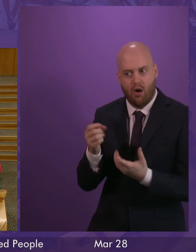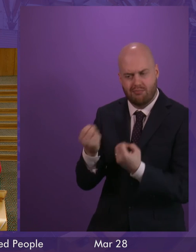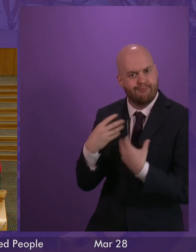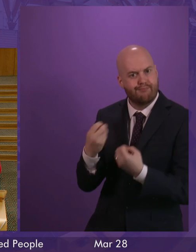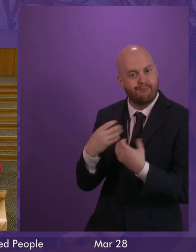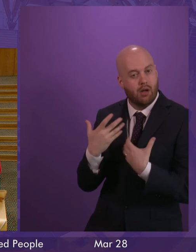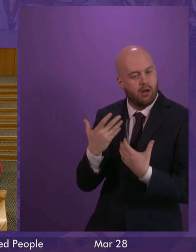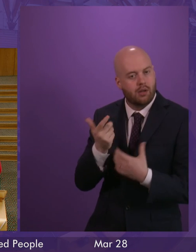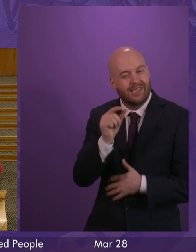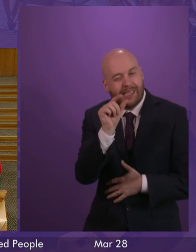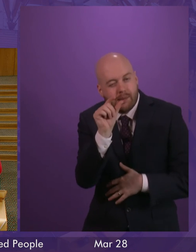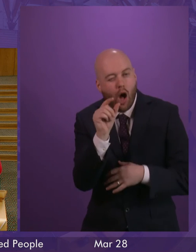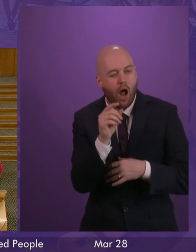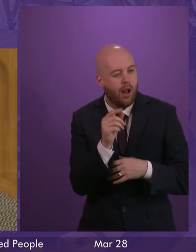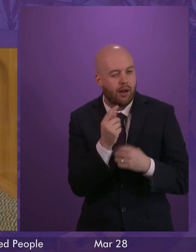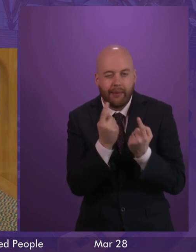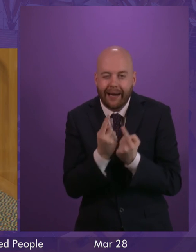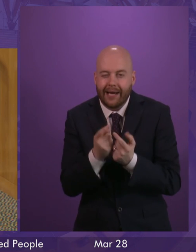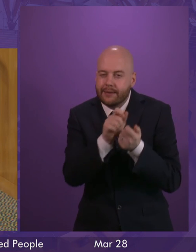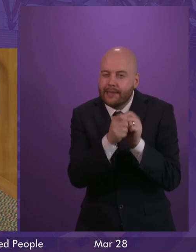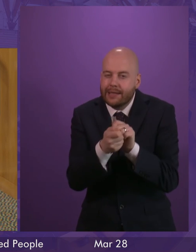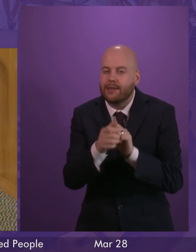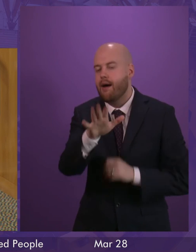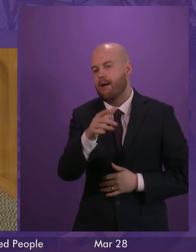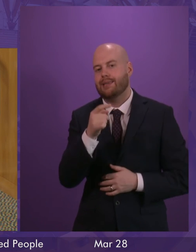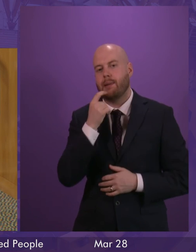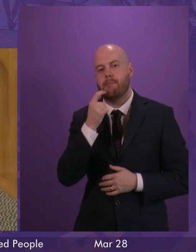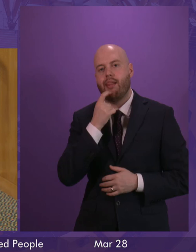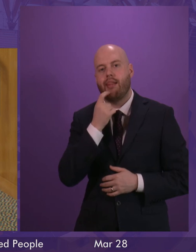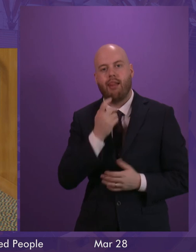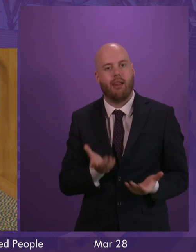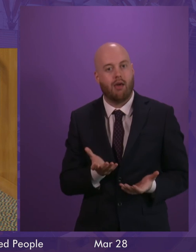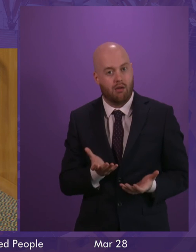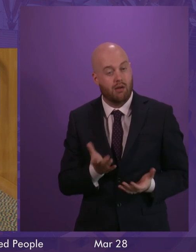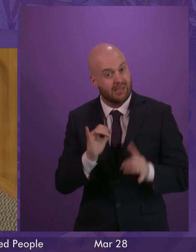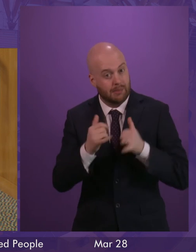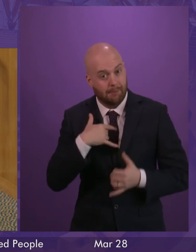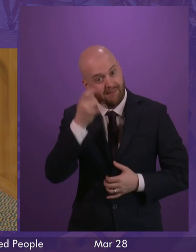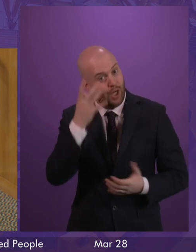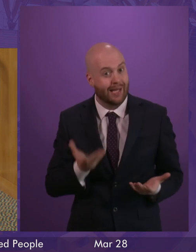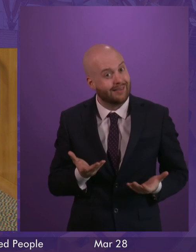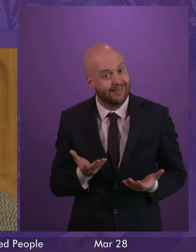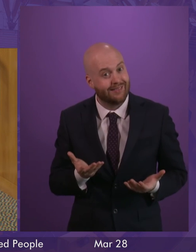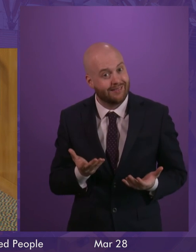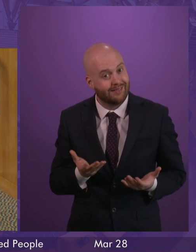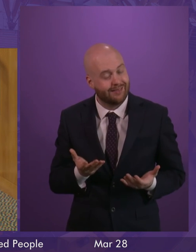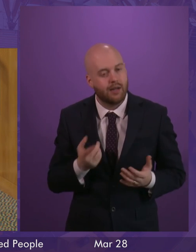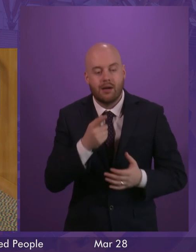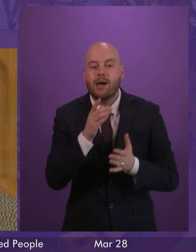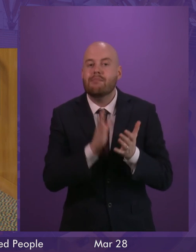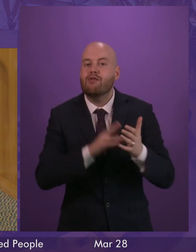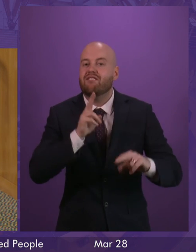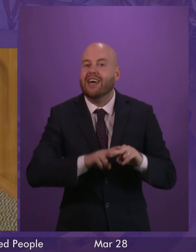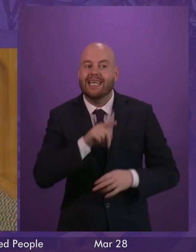sometimes it's the little things, it's the simple things that we forget. And Mary Fee's comment about, you know, 77